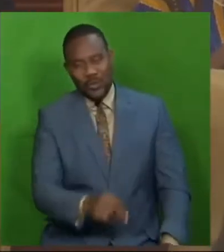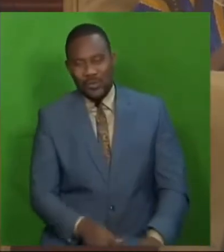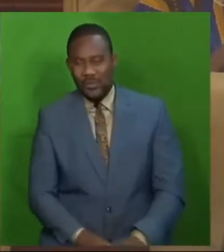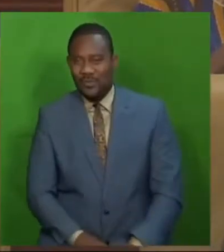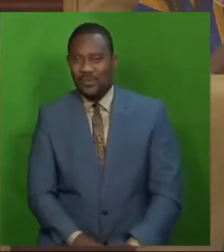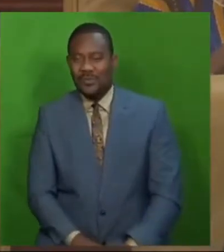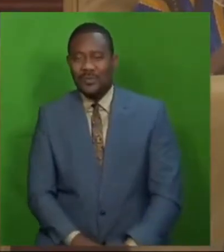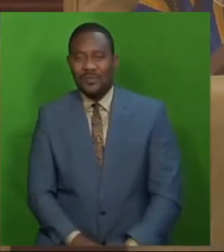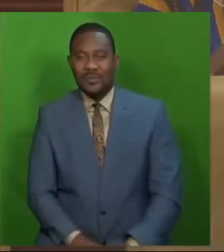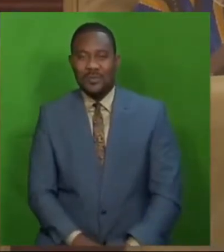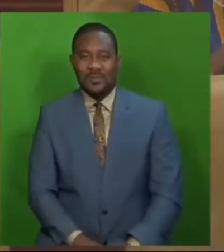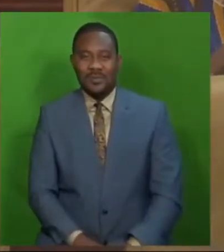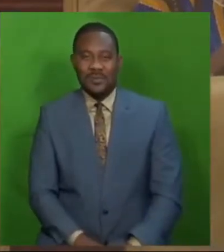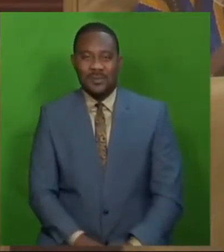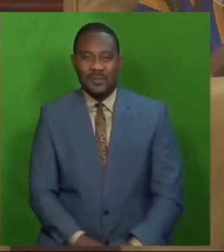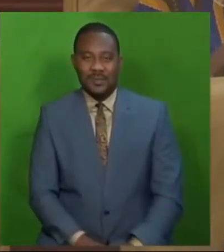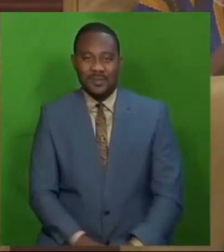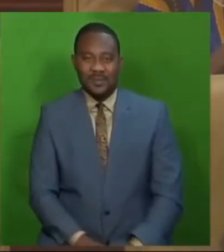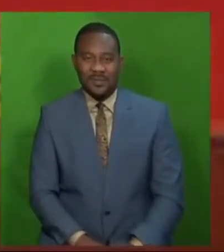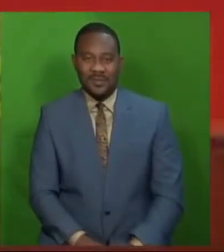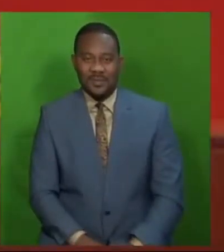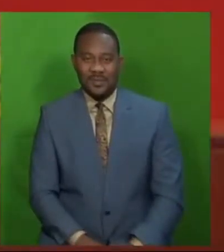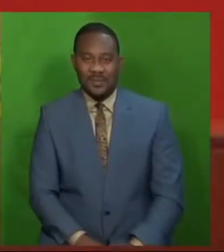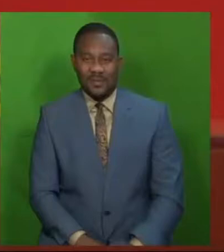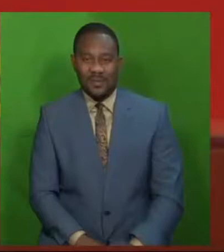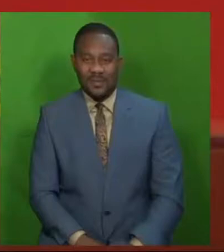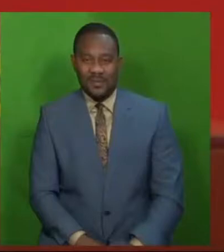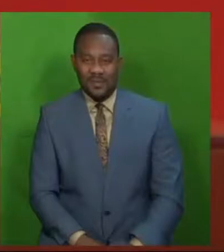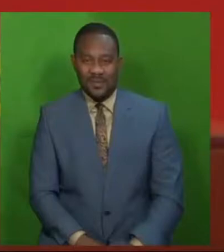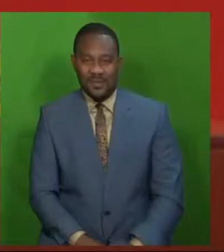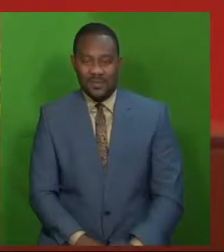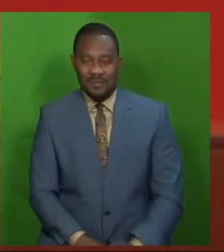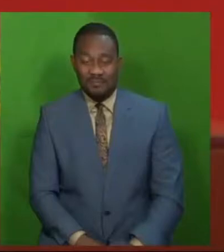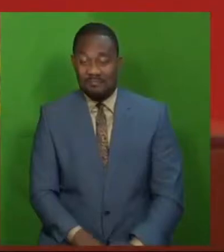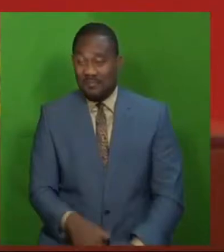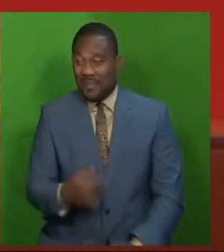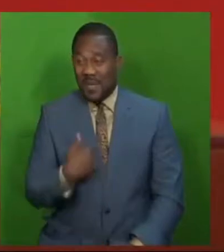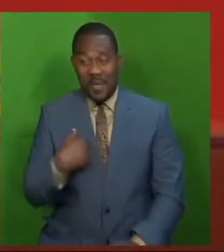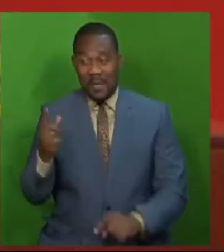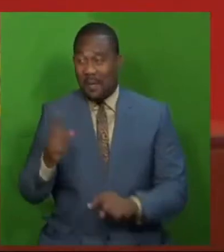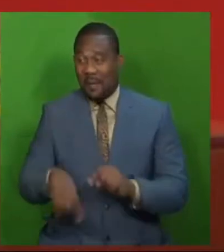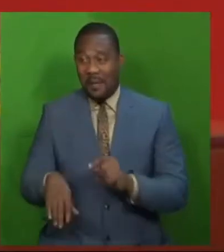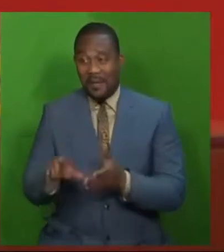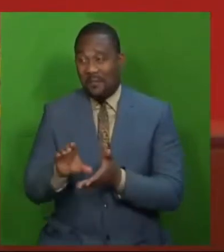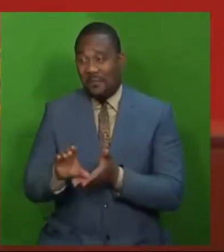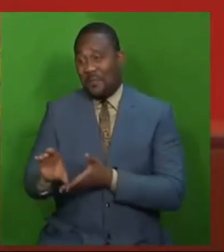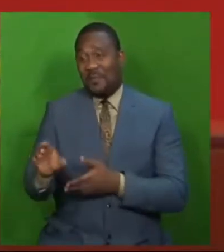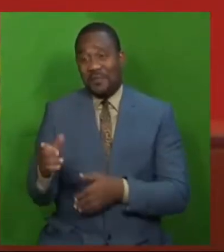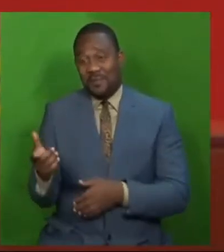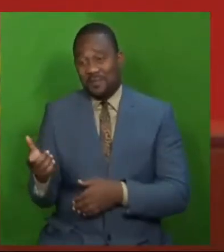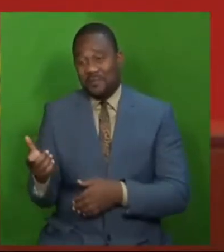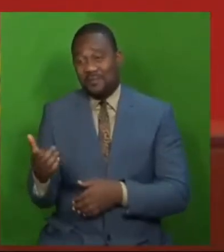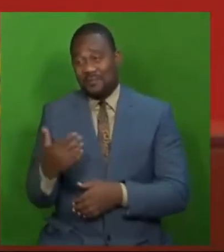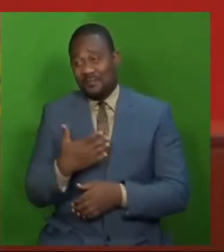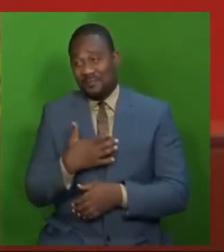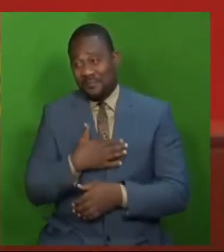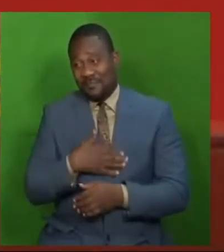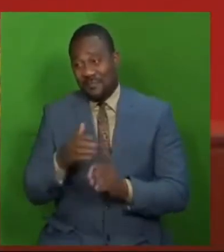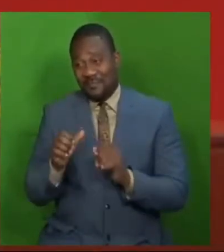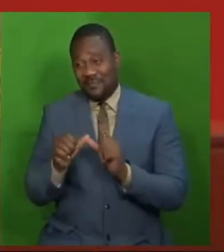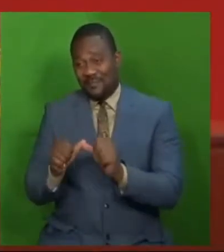In the circumstances, the Speaker cannot compel him to give way and resume his seat. So please continue.